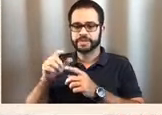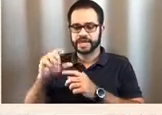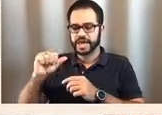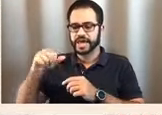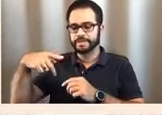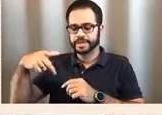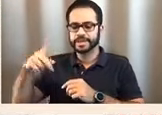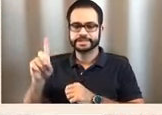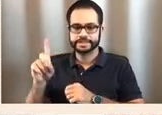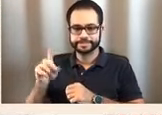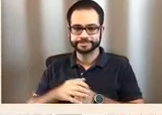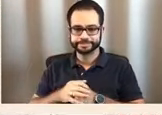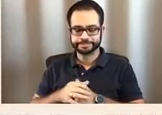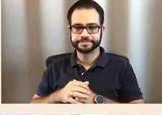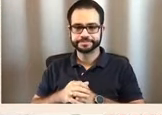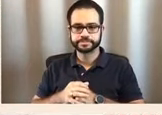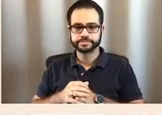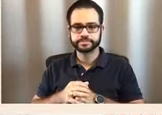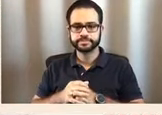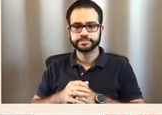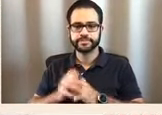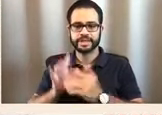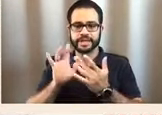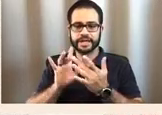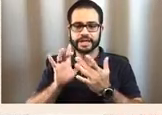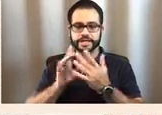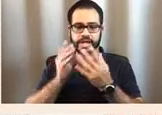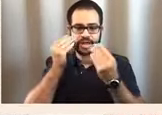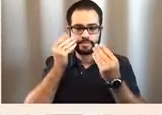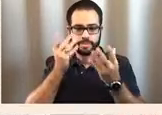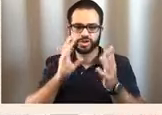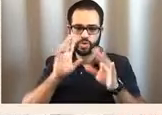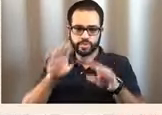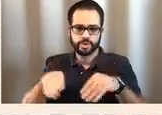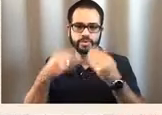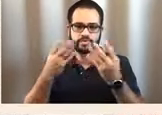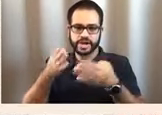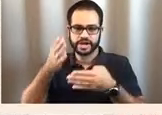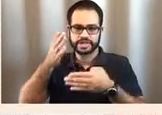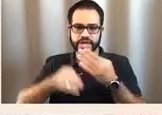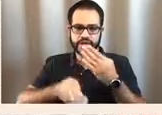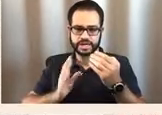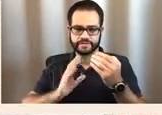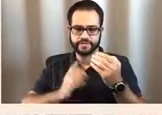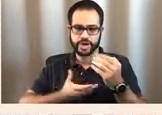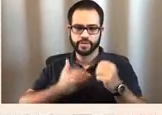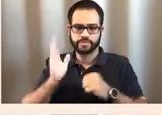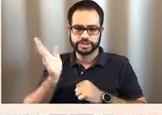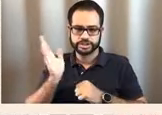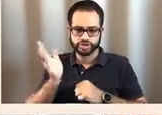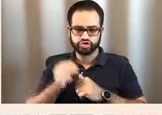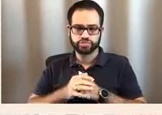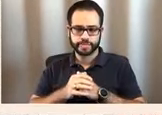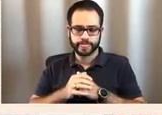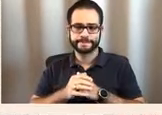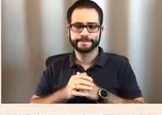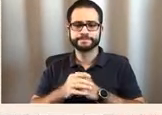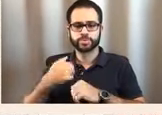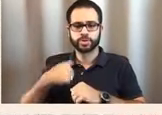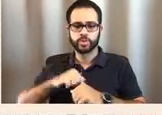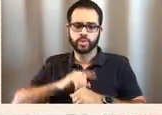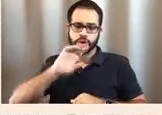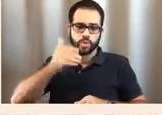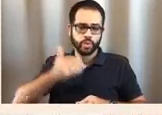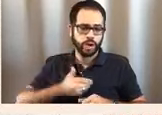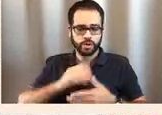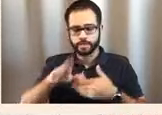Disabilities. Contact information will be provided at the end of our slides, and we welcome your questions and